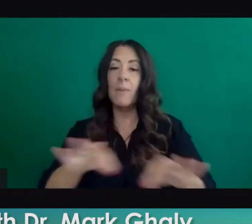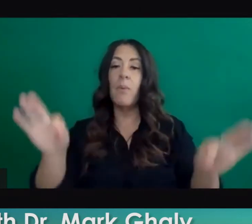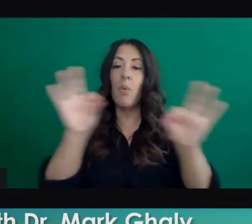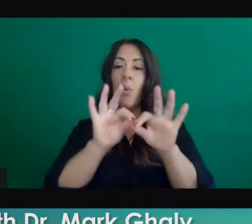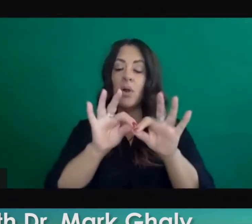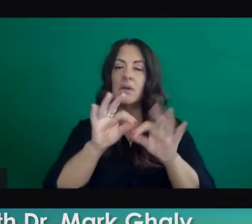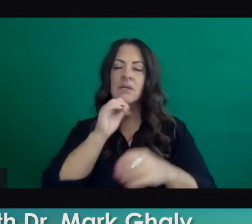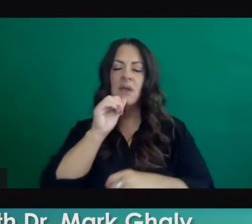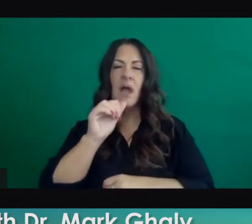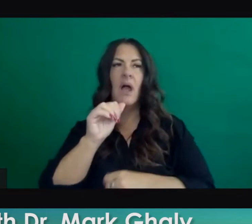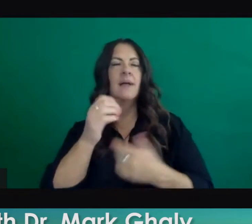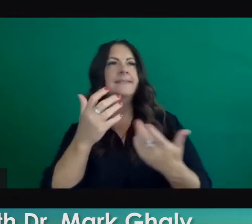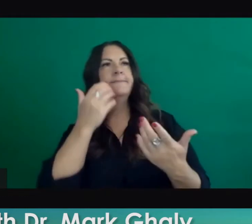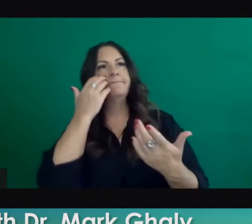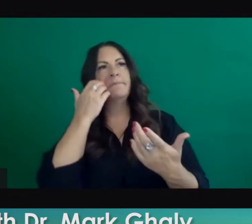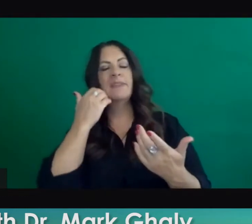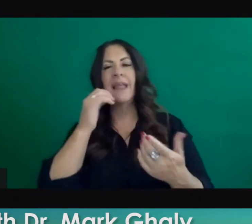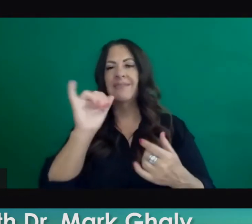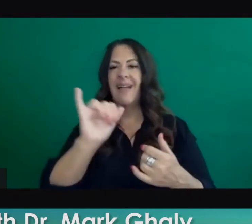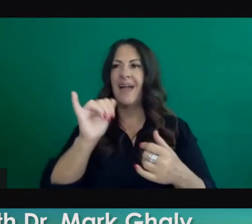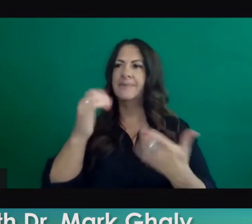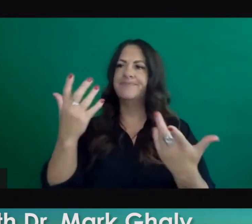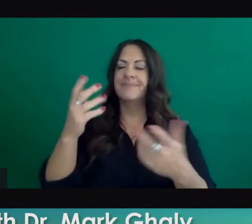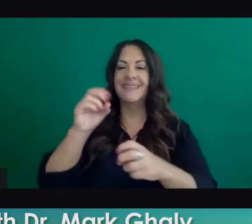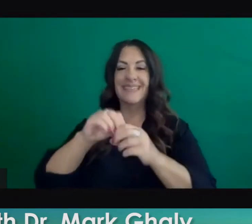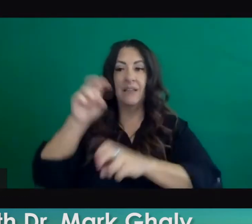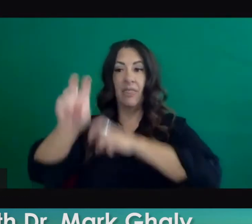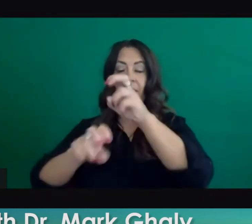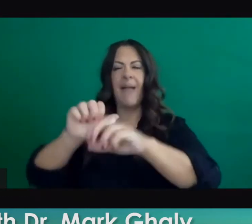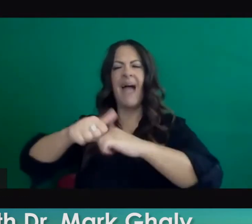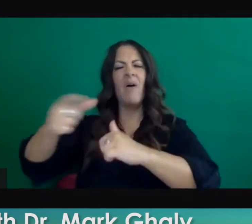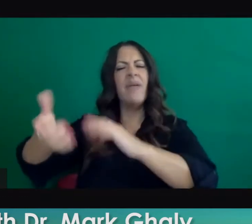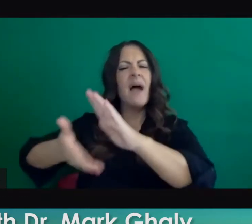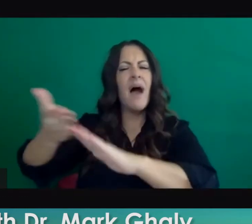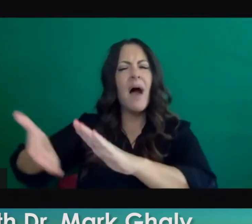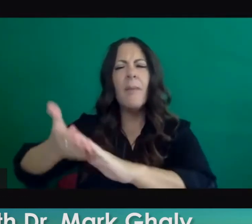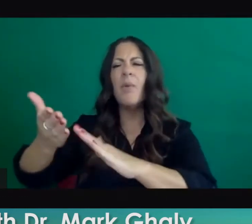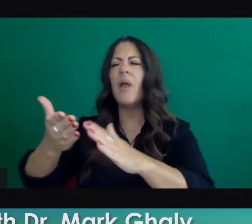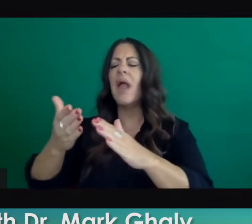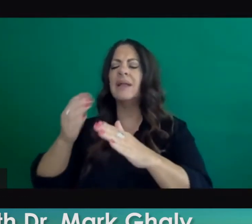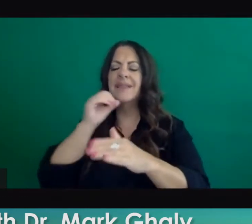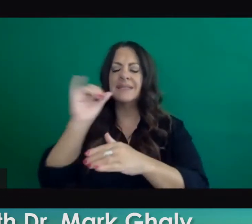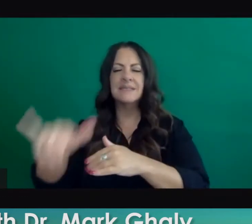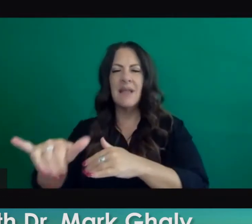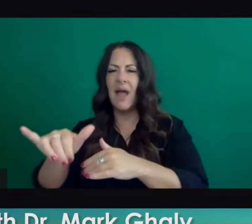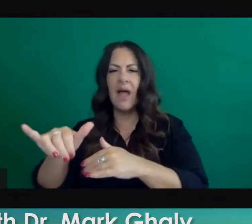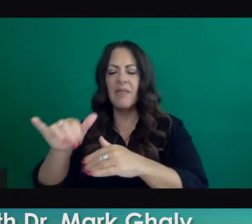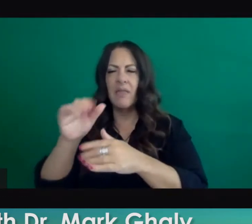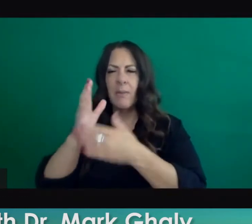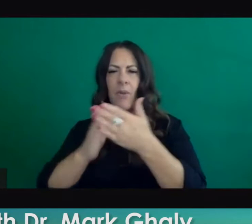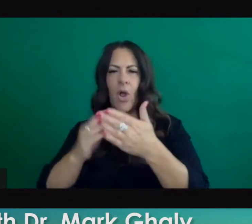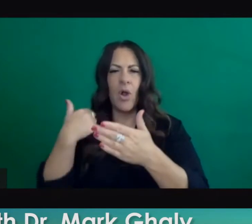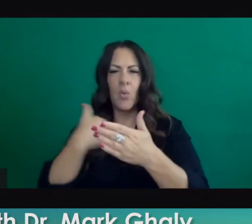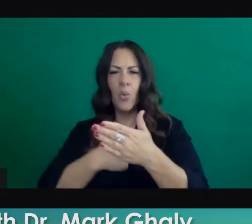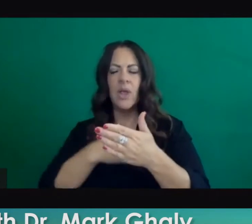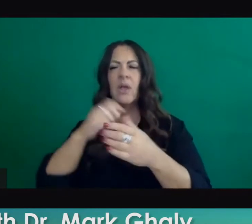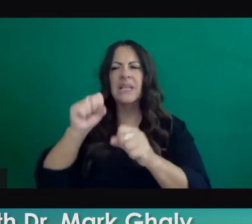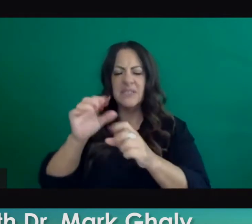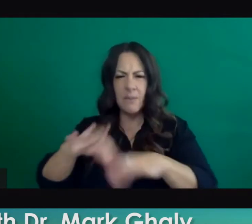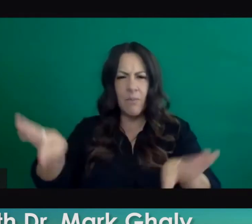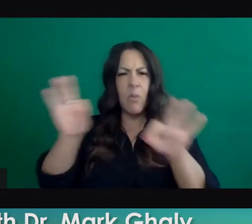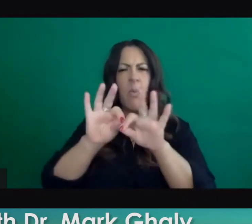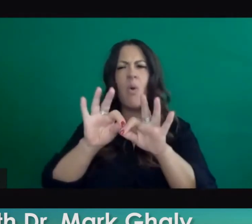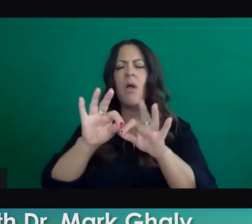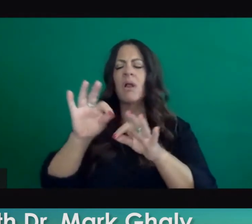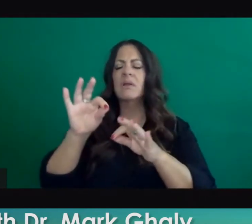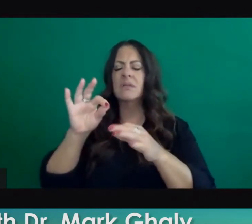not just how the operations in the theme park go. I think there's so many important, thoughtful people who are